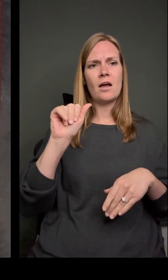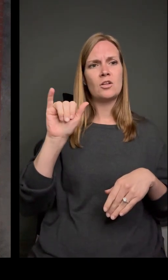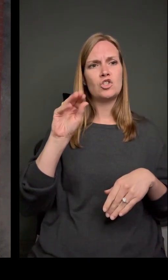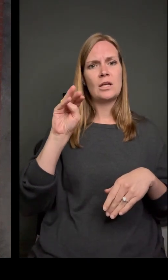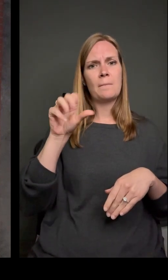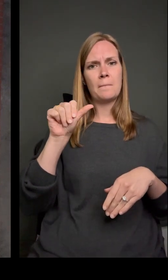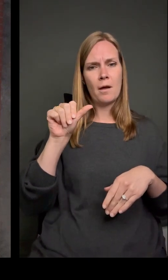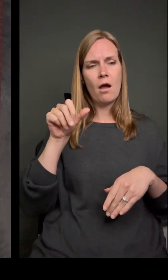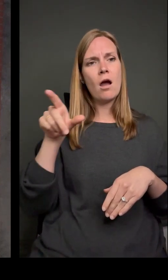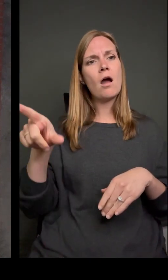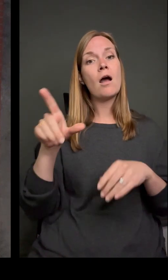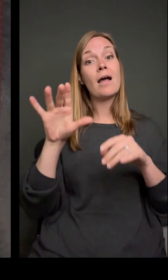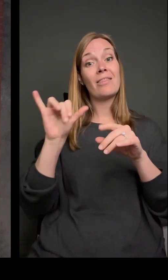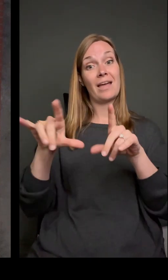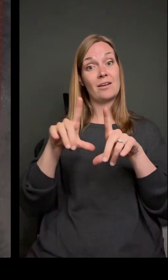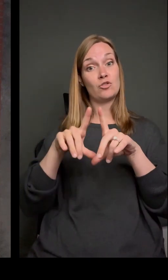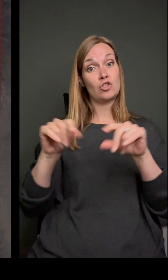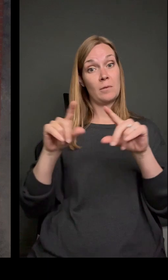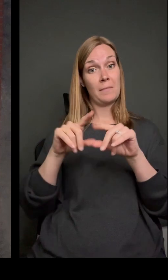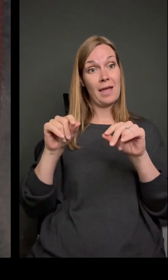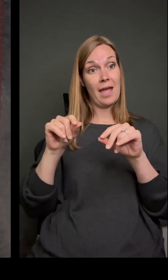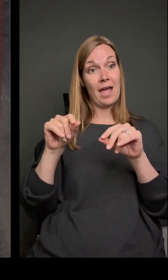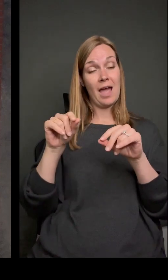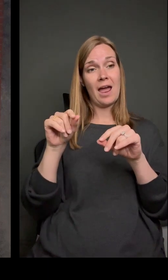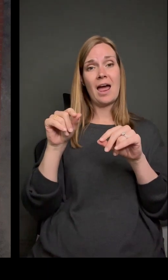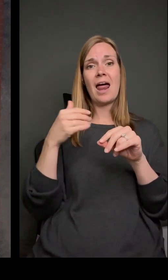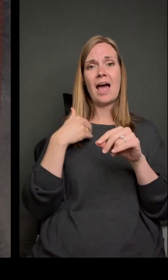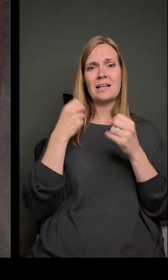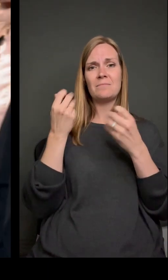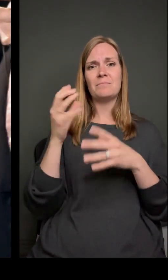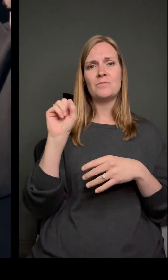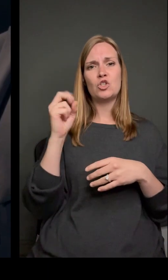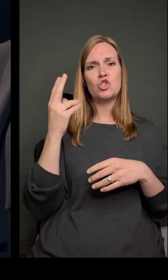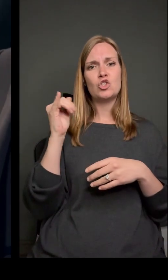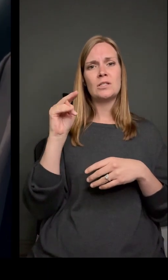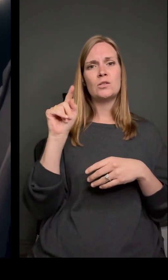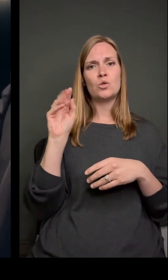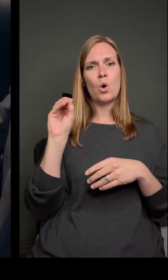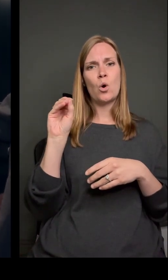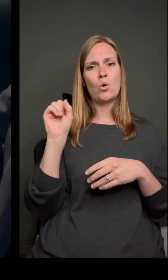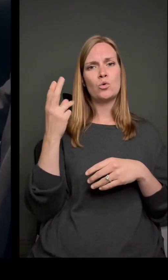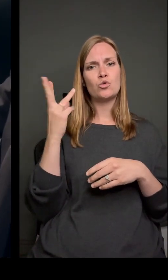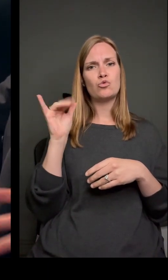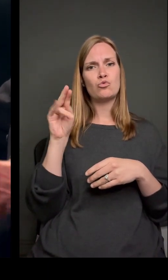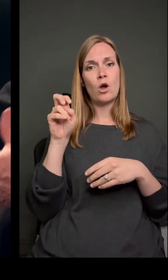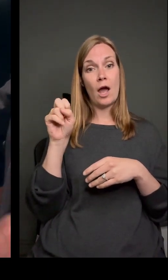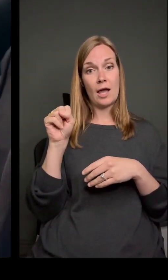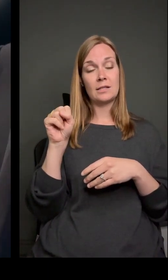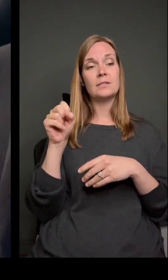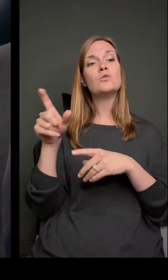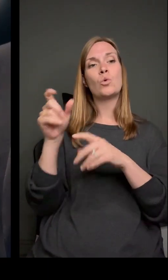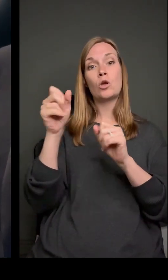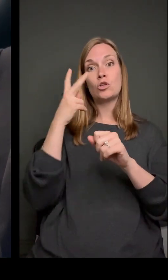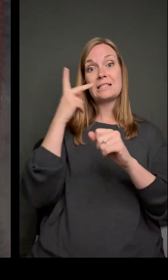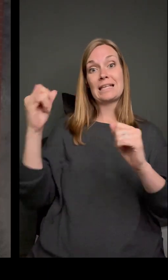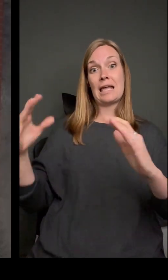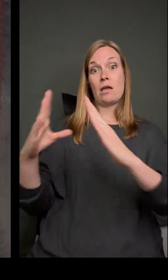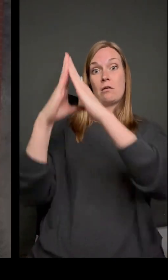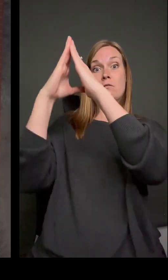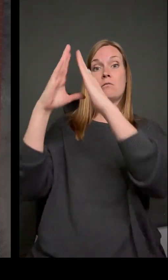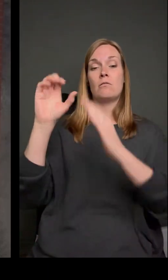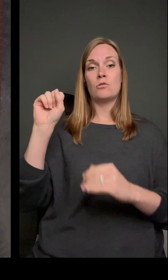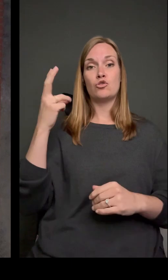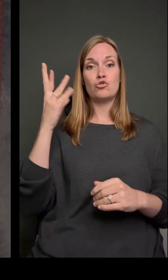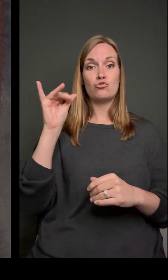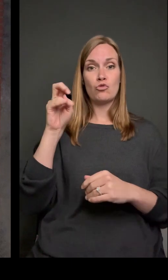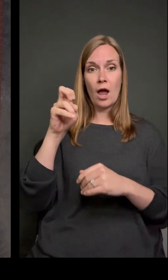Japan, home to some of Japan's largest and most sacred Shinto shrines. As he got close in the distance, he could see the roof of the largest shrine getting larger and